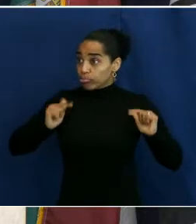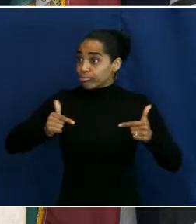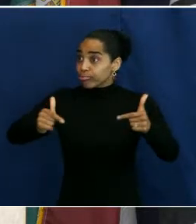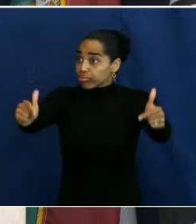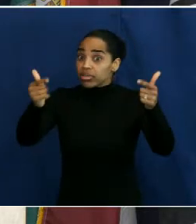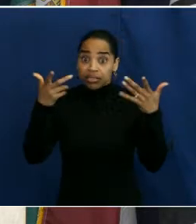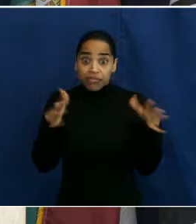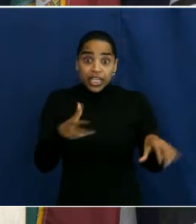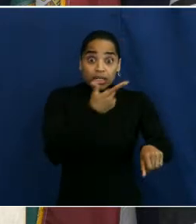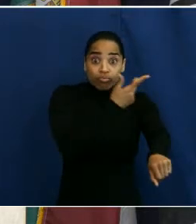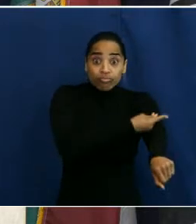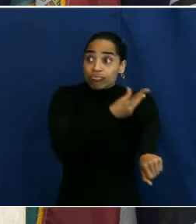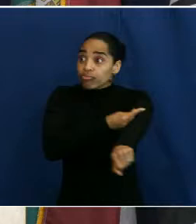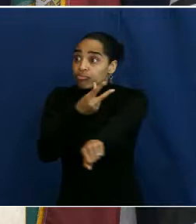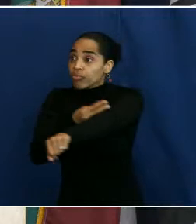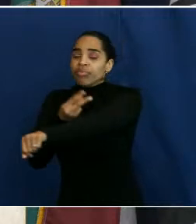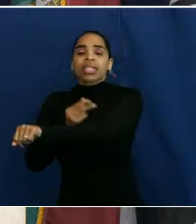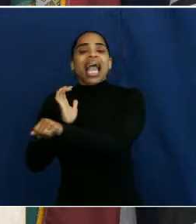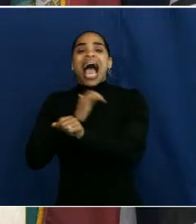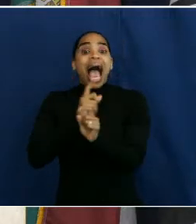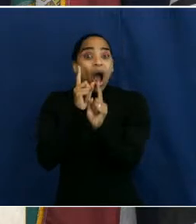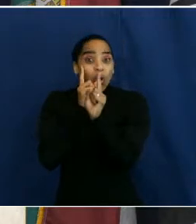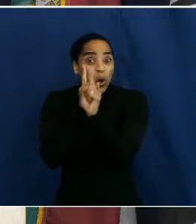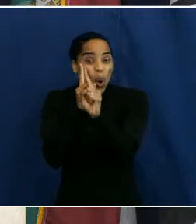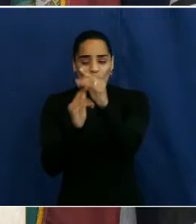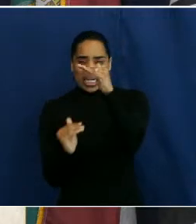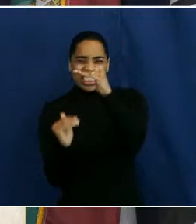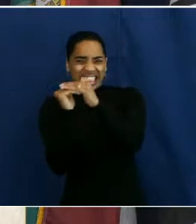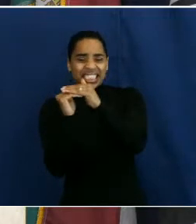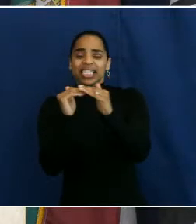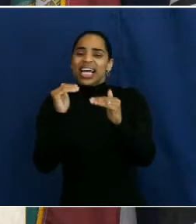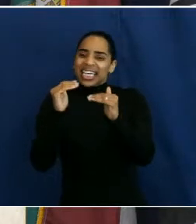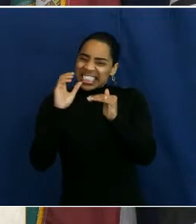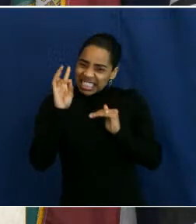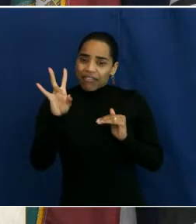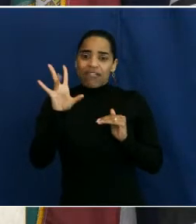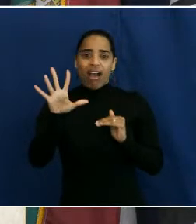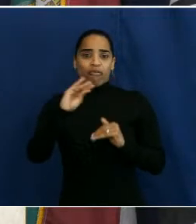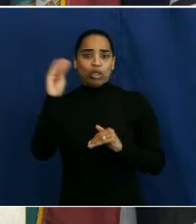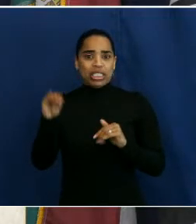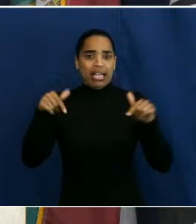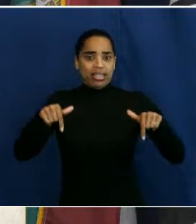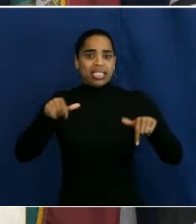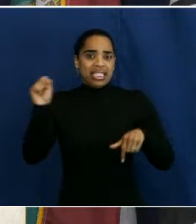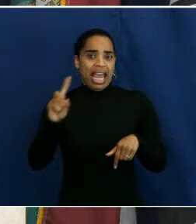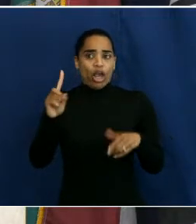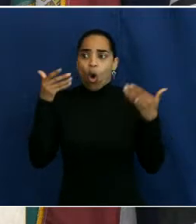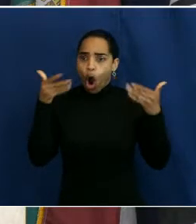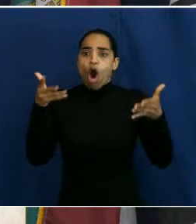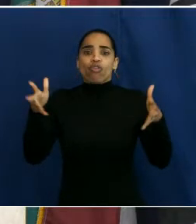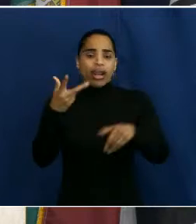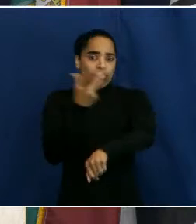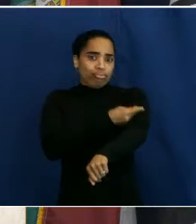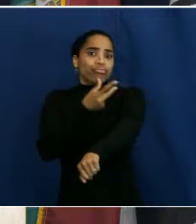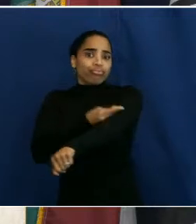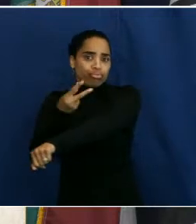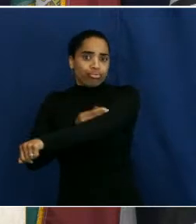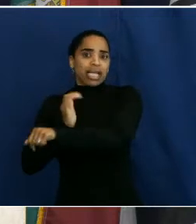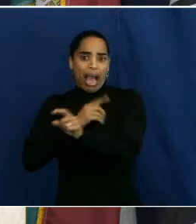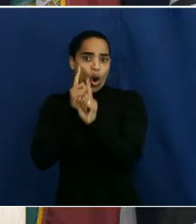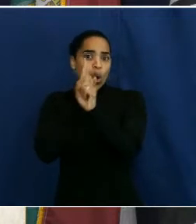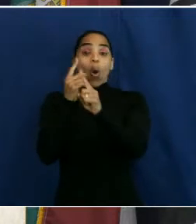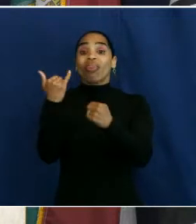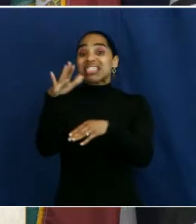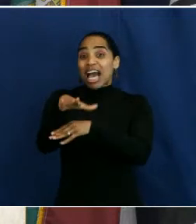towards. All of our efforts are designed to get to that 75% number. And so I'll show you what the new dashboard will look like. It should update this